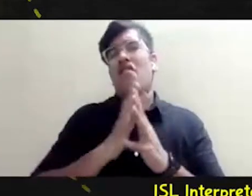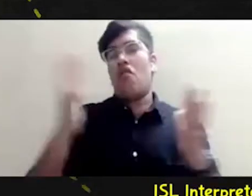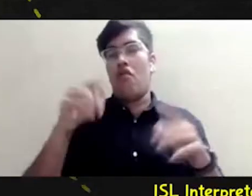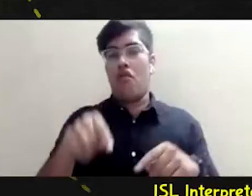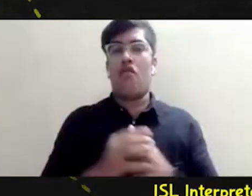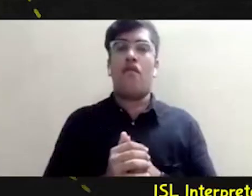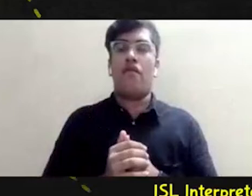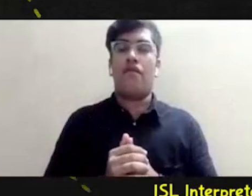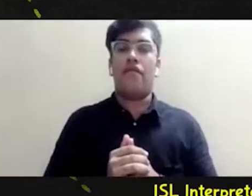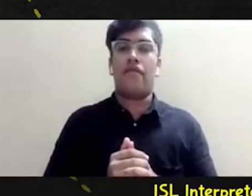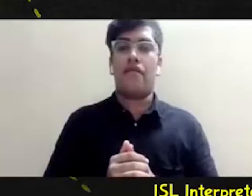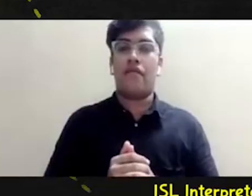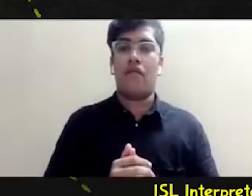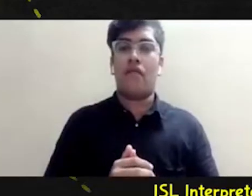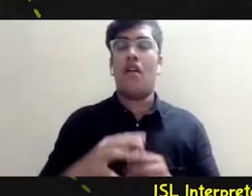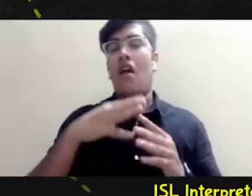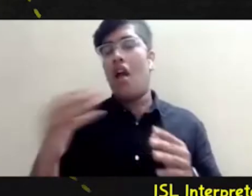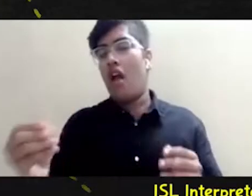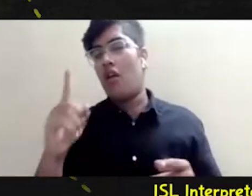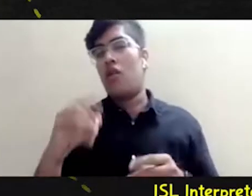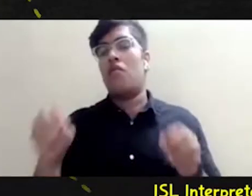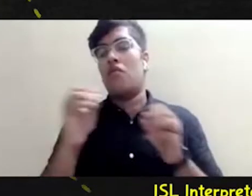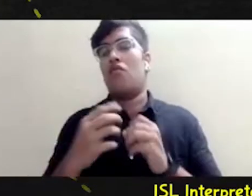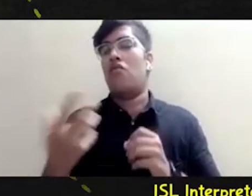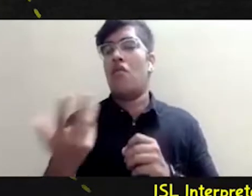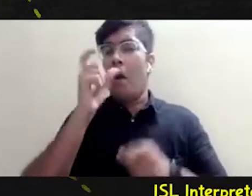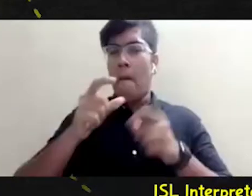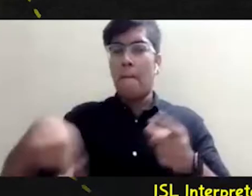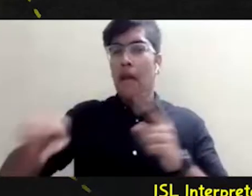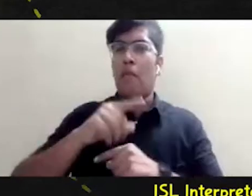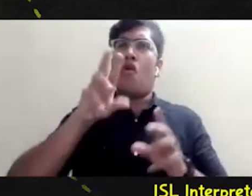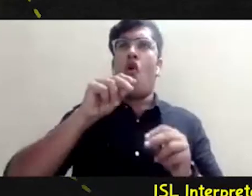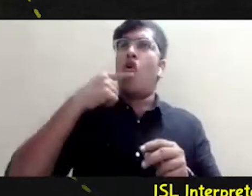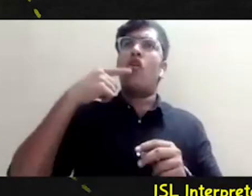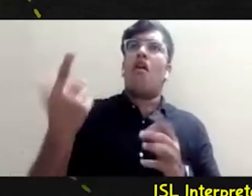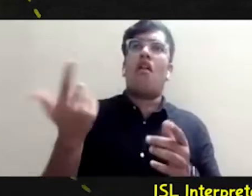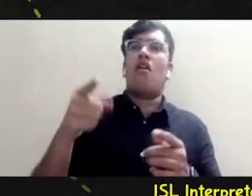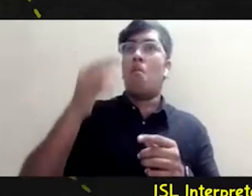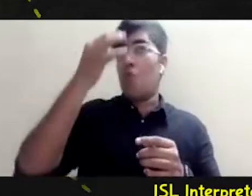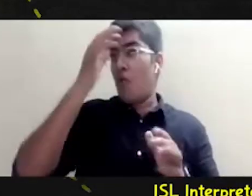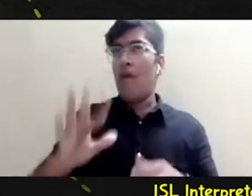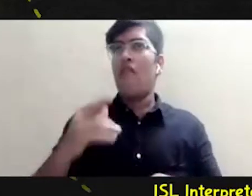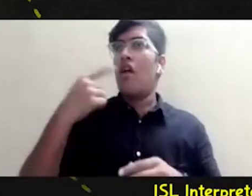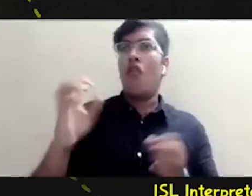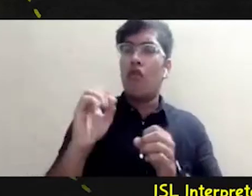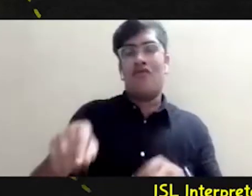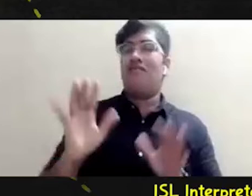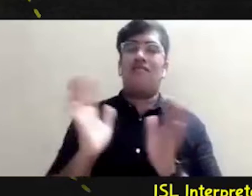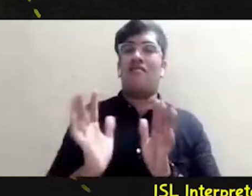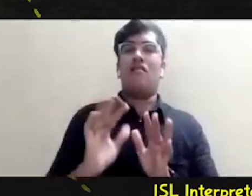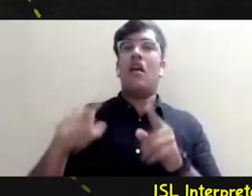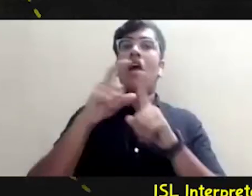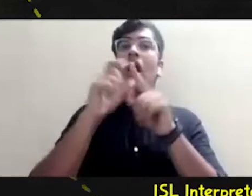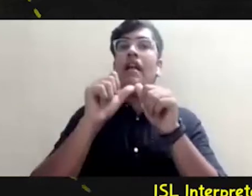we're and so this is also, it's not like people are not telling that there is a problem. So how is that data